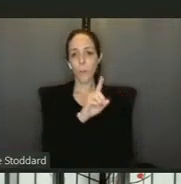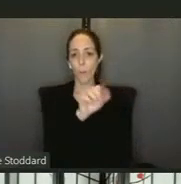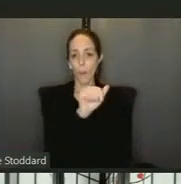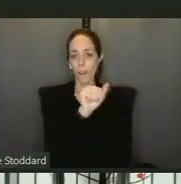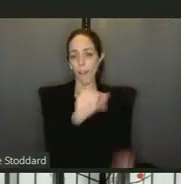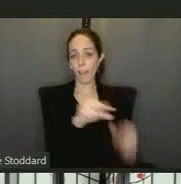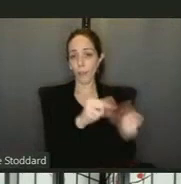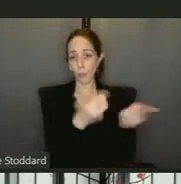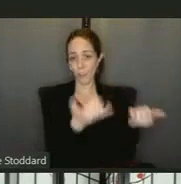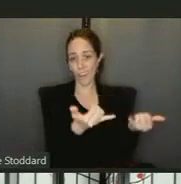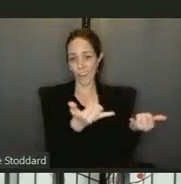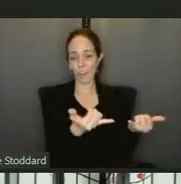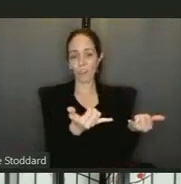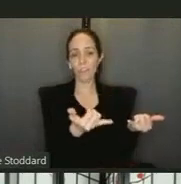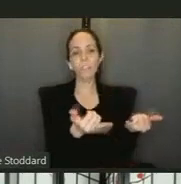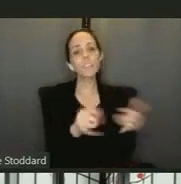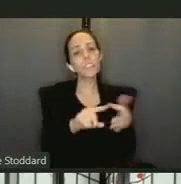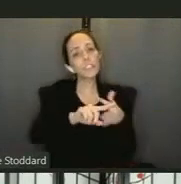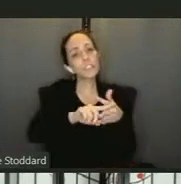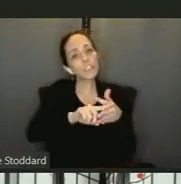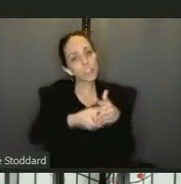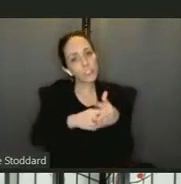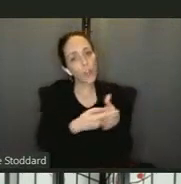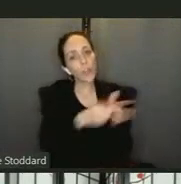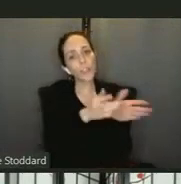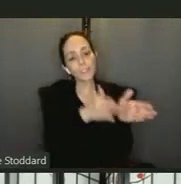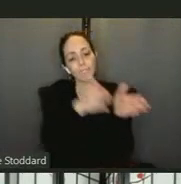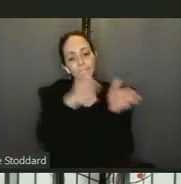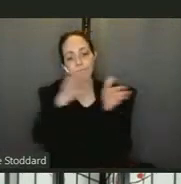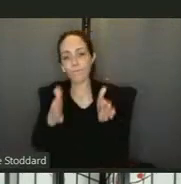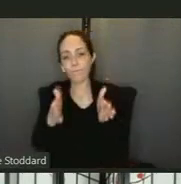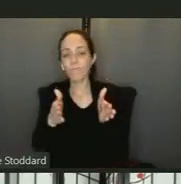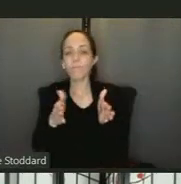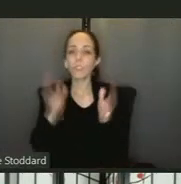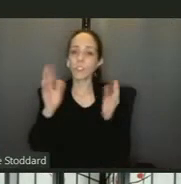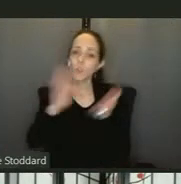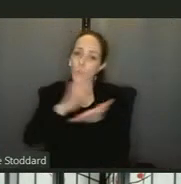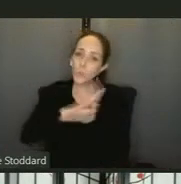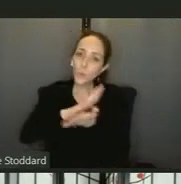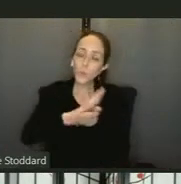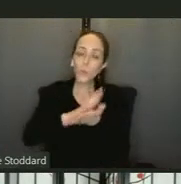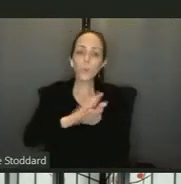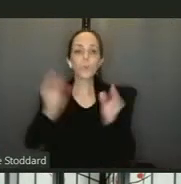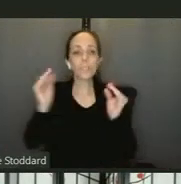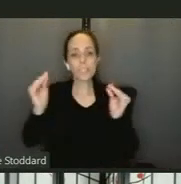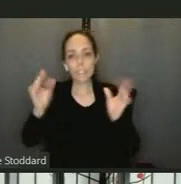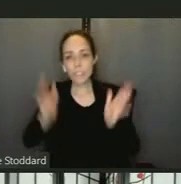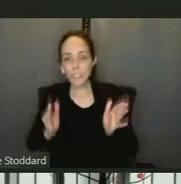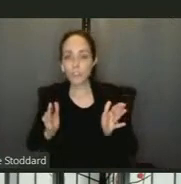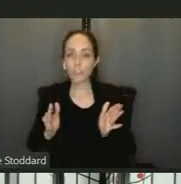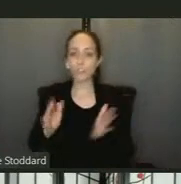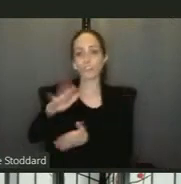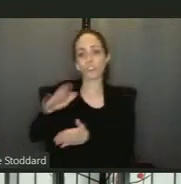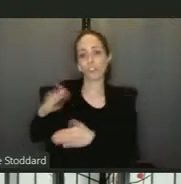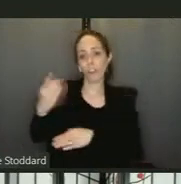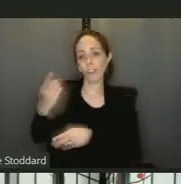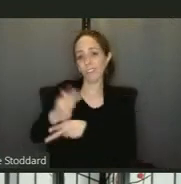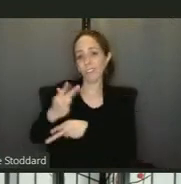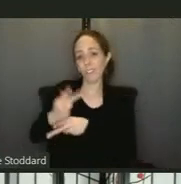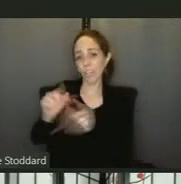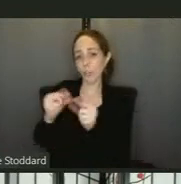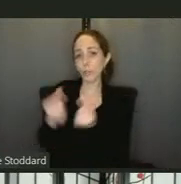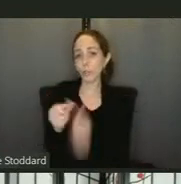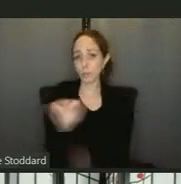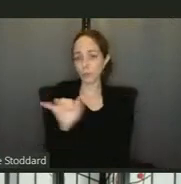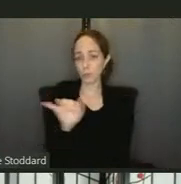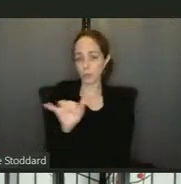1A. We're starting to roll into the educator and childcare groups, which again, we expect to identify gaps